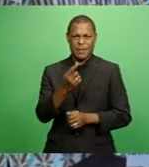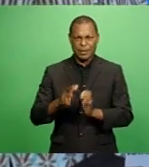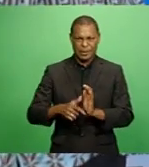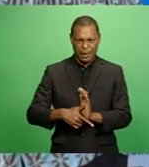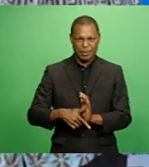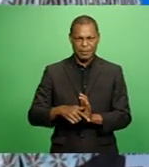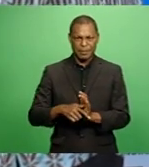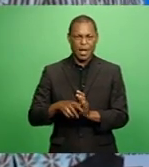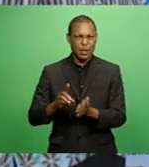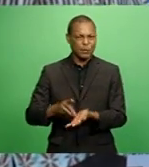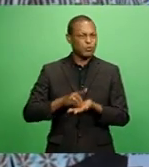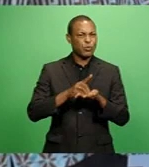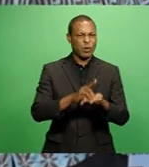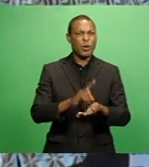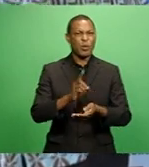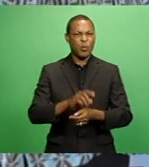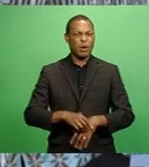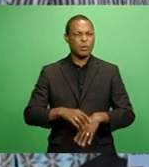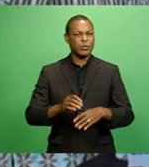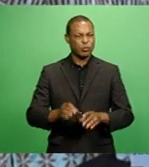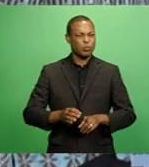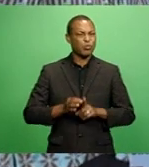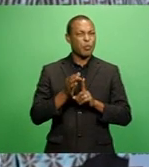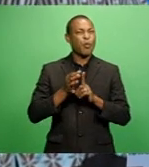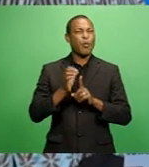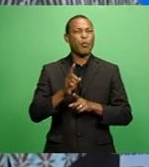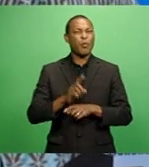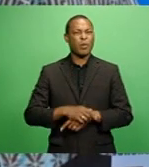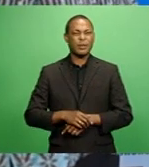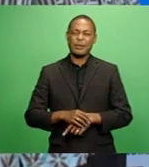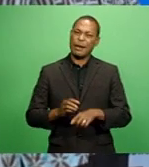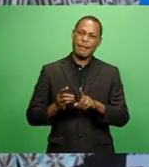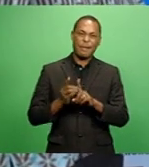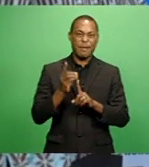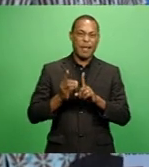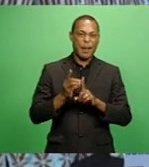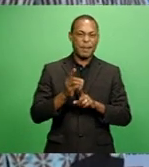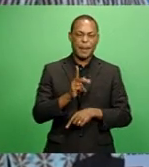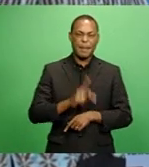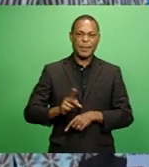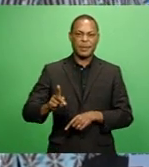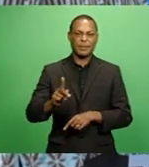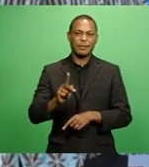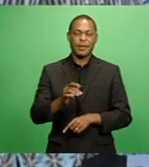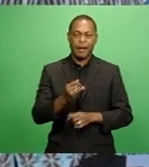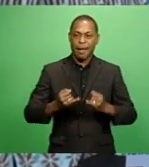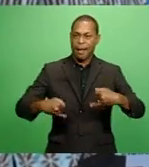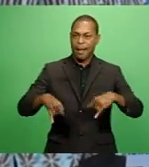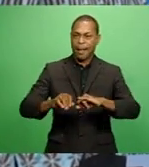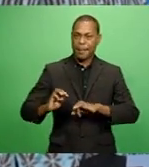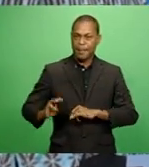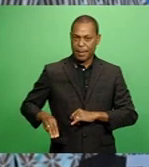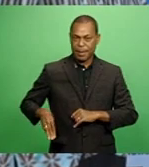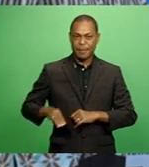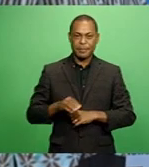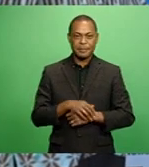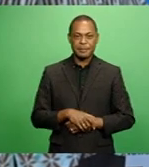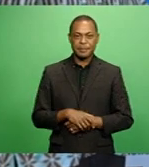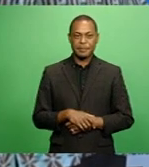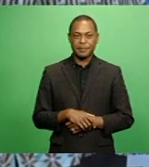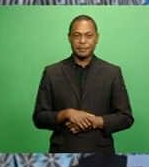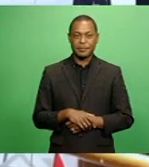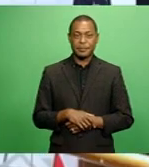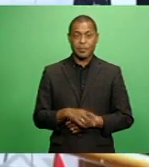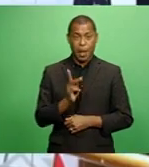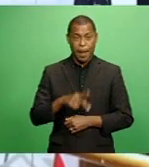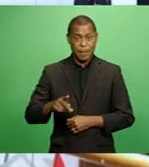U.S. is working to promote the macroeconomic stability and development of its Pacific Island members. As a Pacific nation, the